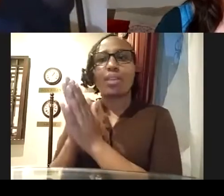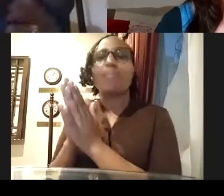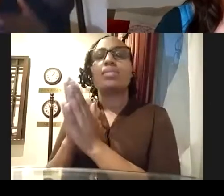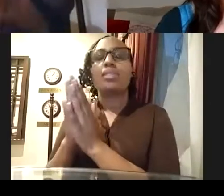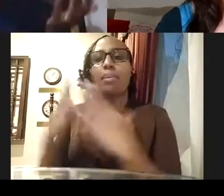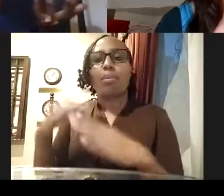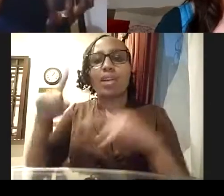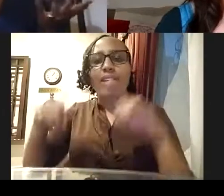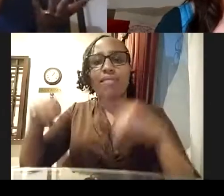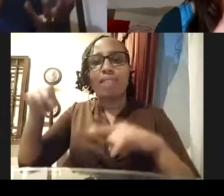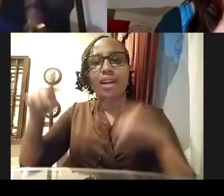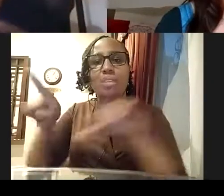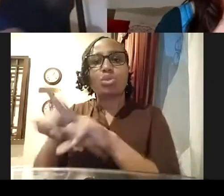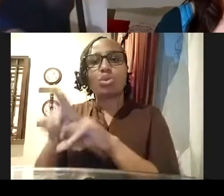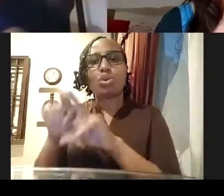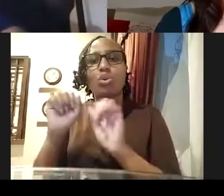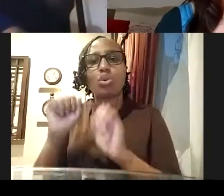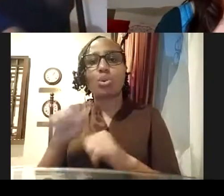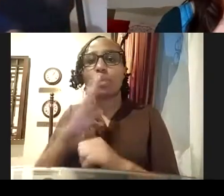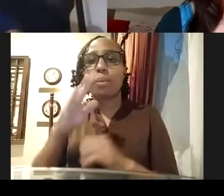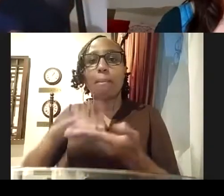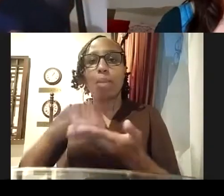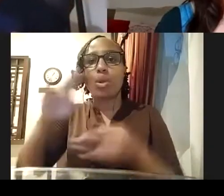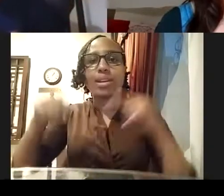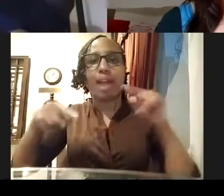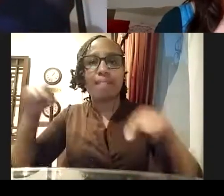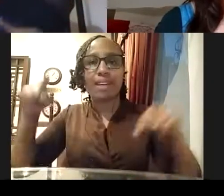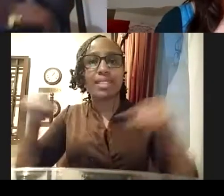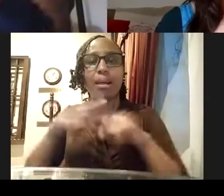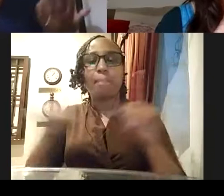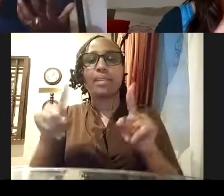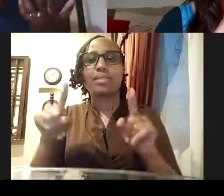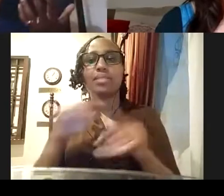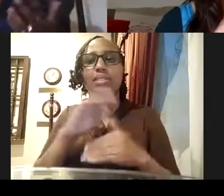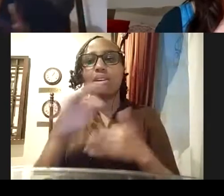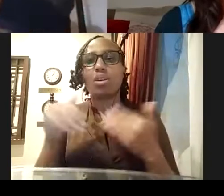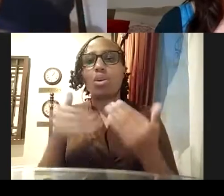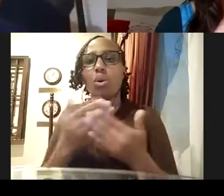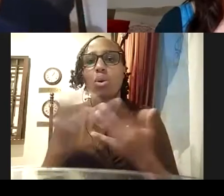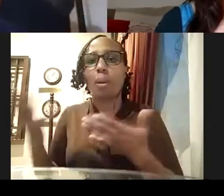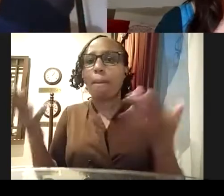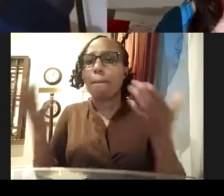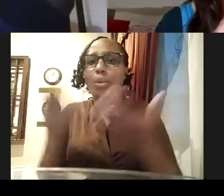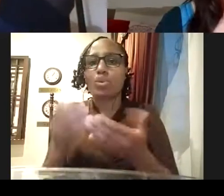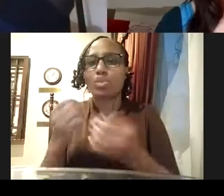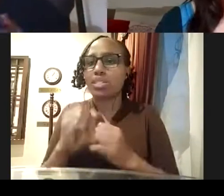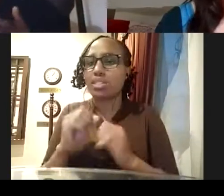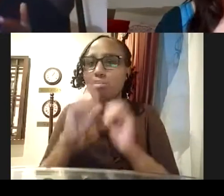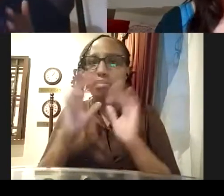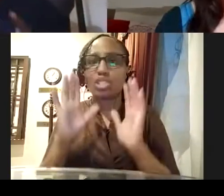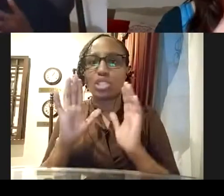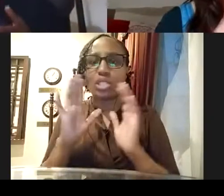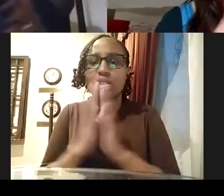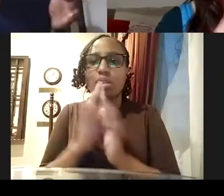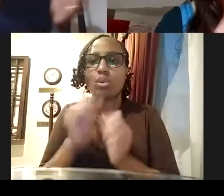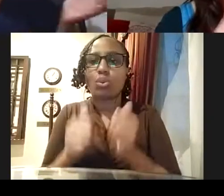And obviously they could have been more diverse, but they all kind of brought this magic to the space that I think could not have